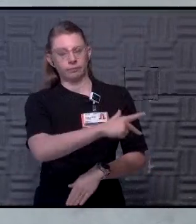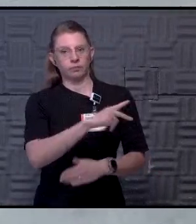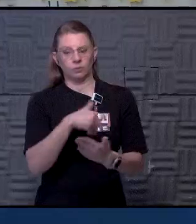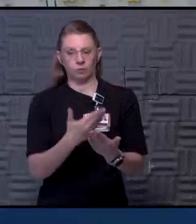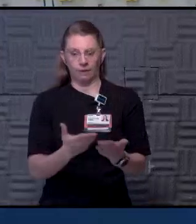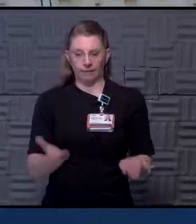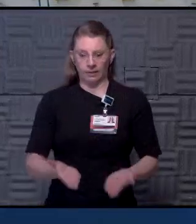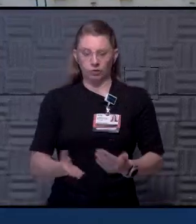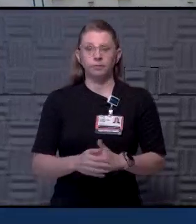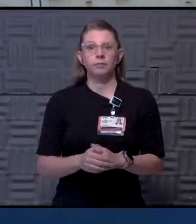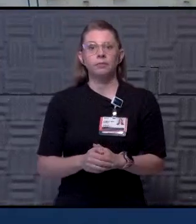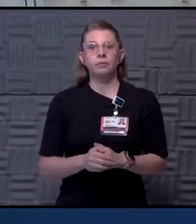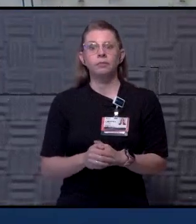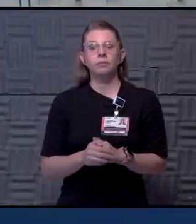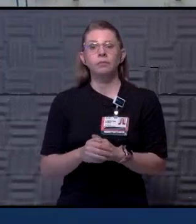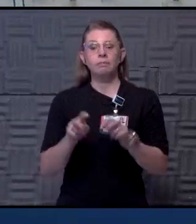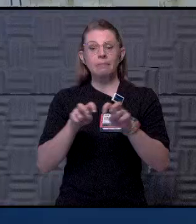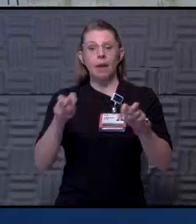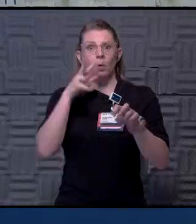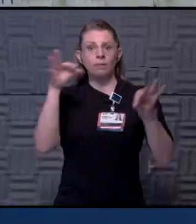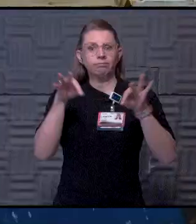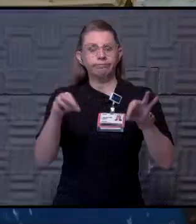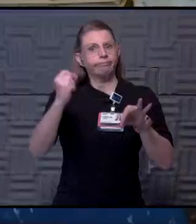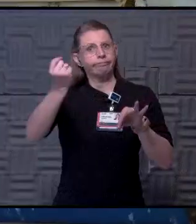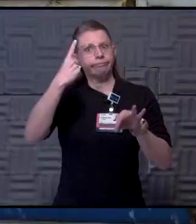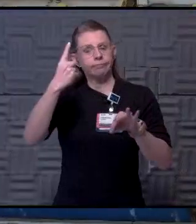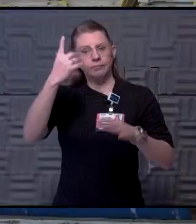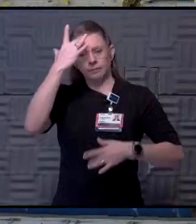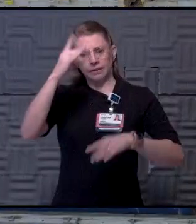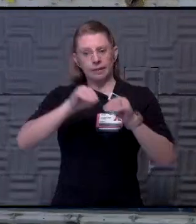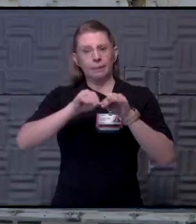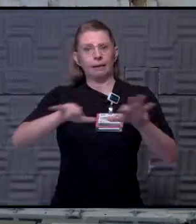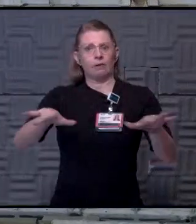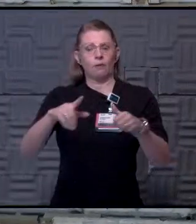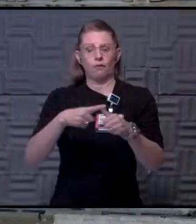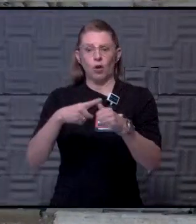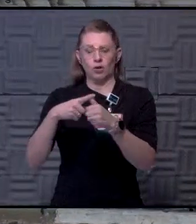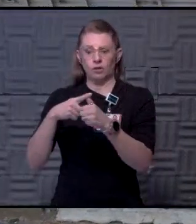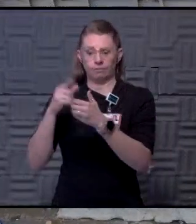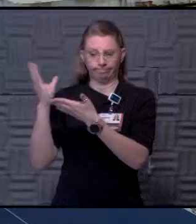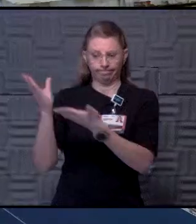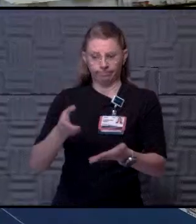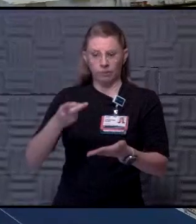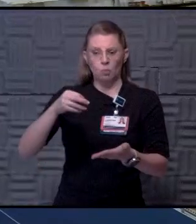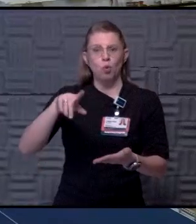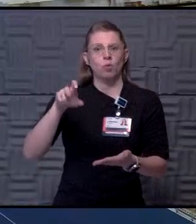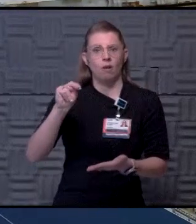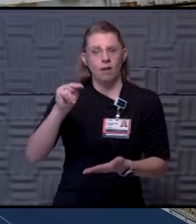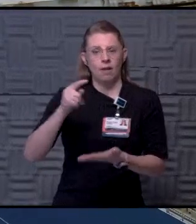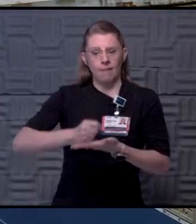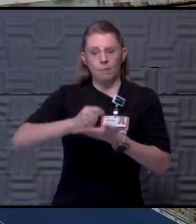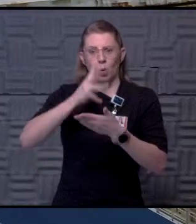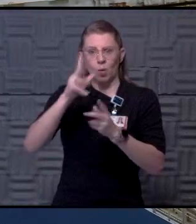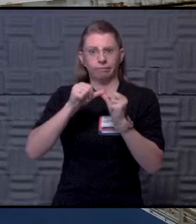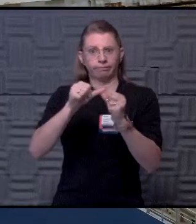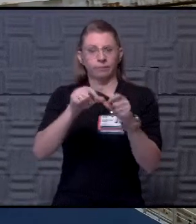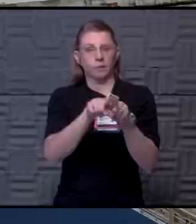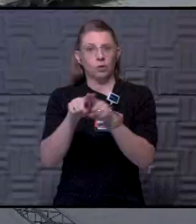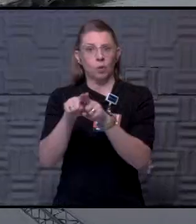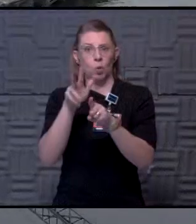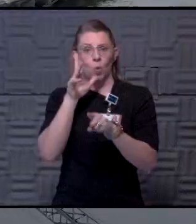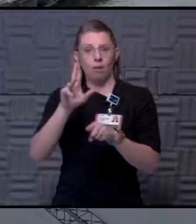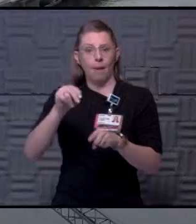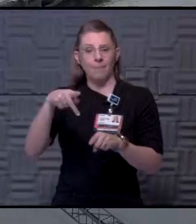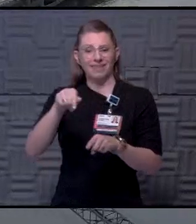explain why, despite a pandemic, the efforts to bring the first proton therapy to the region have continued and will also update